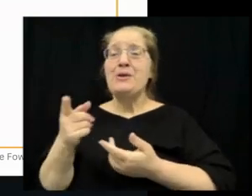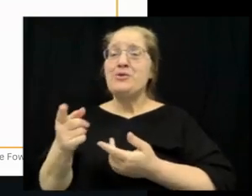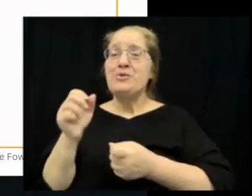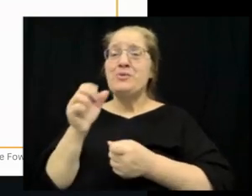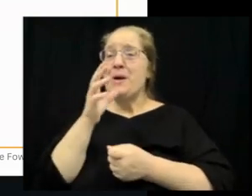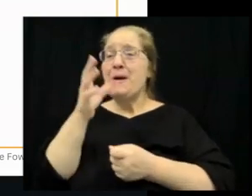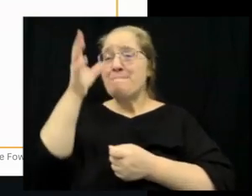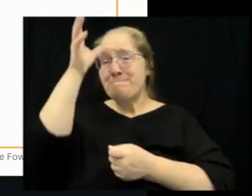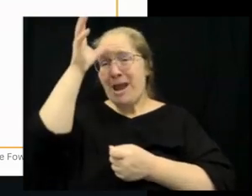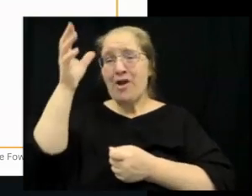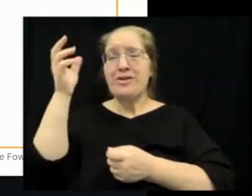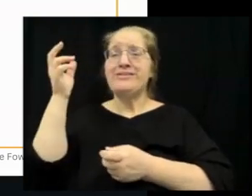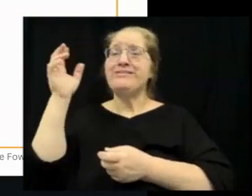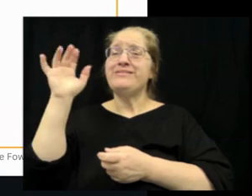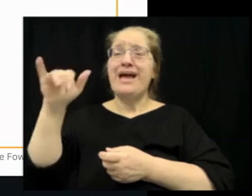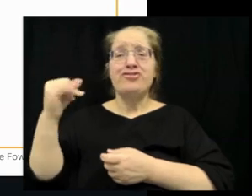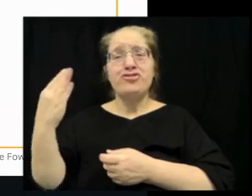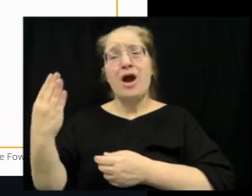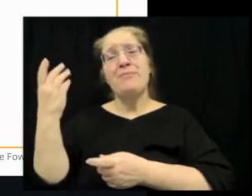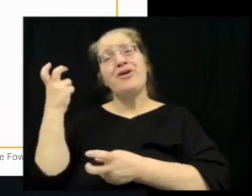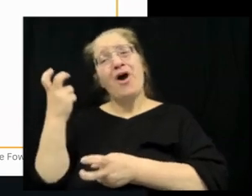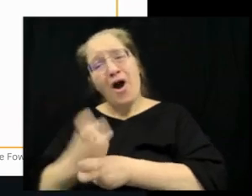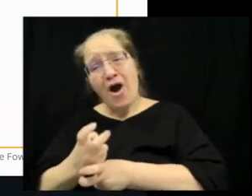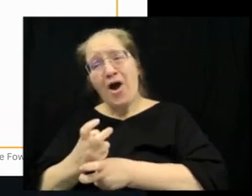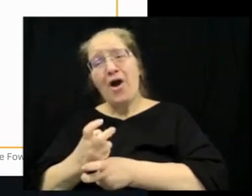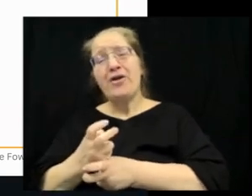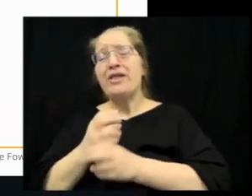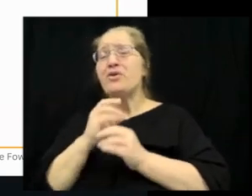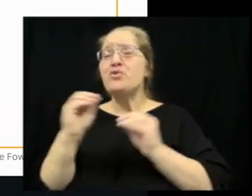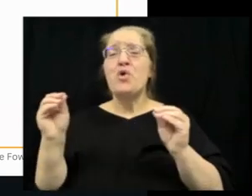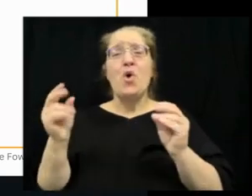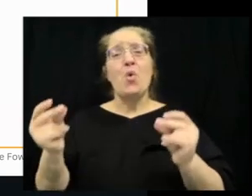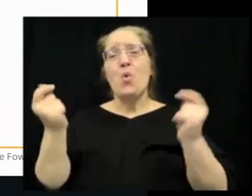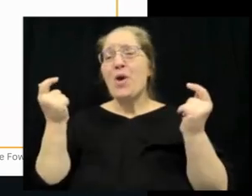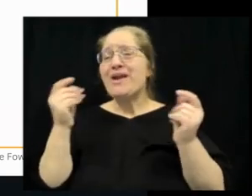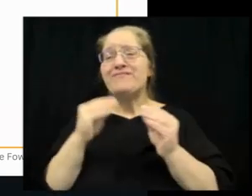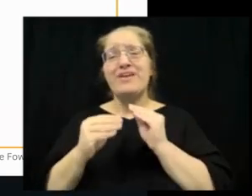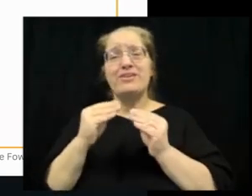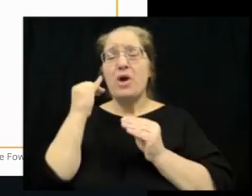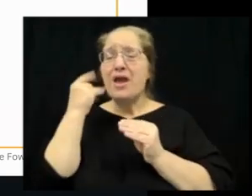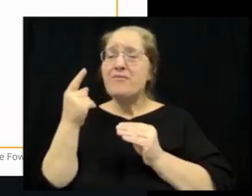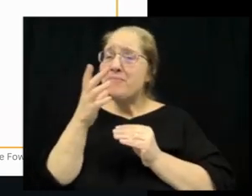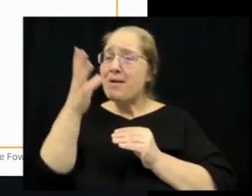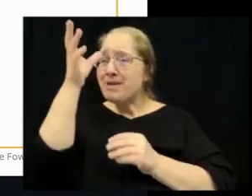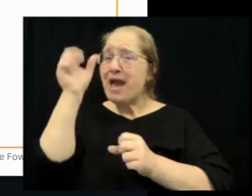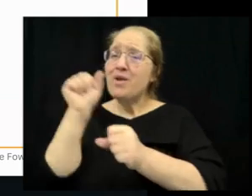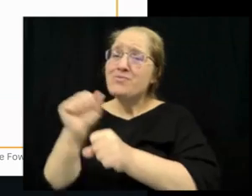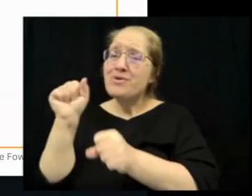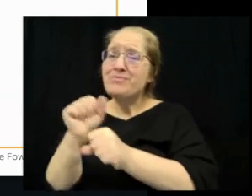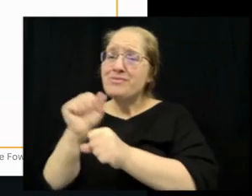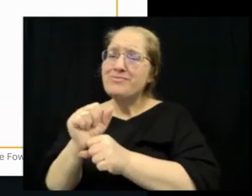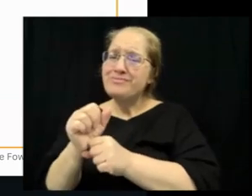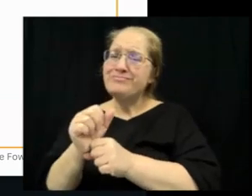work, and there's no quick fix. So if you put in the work, do